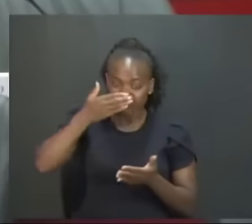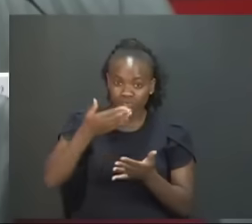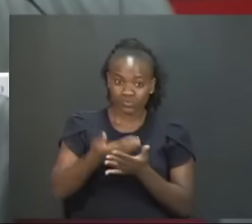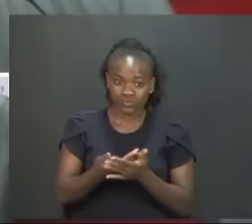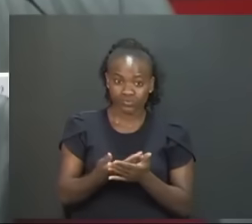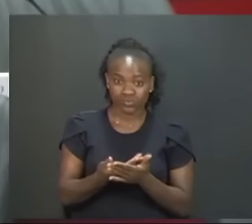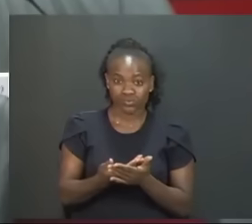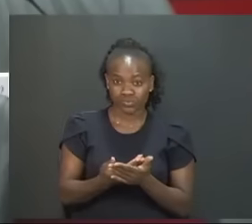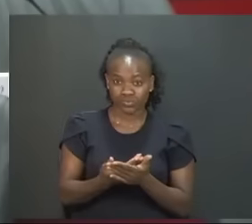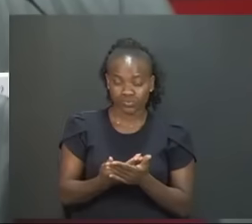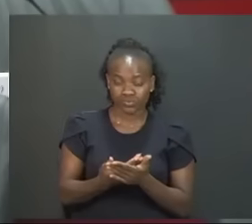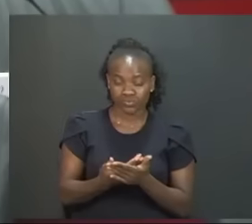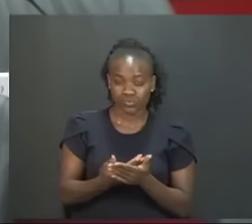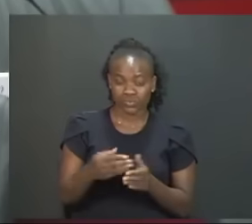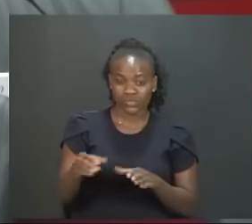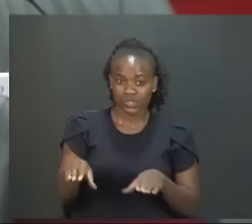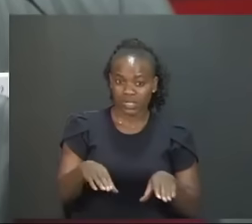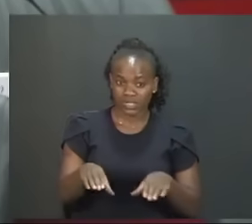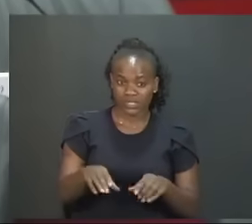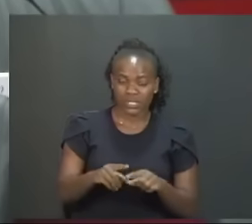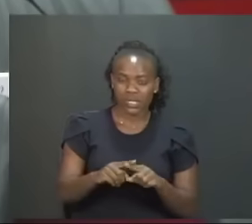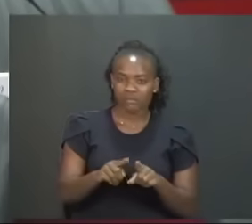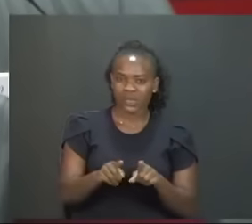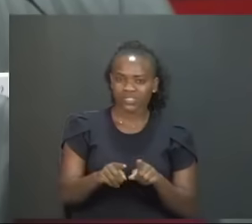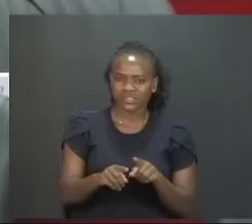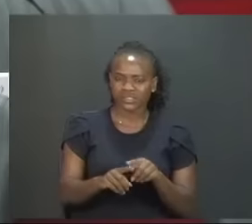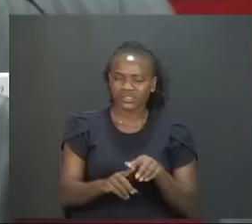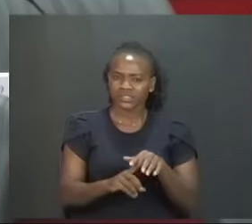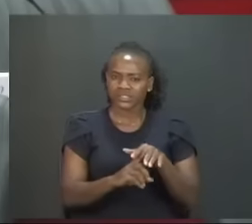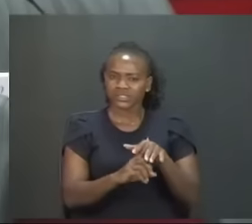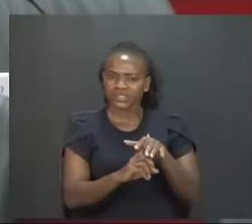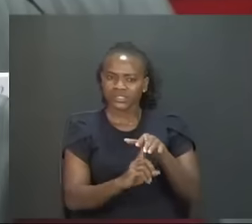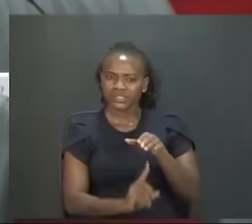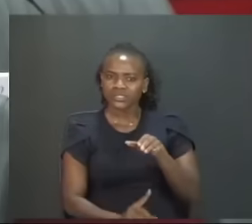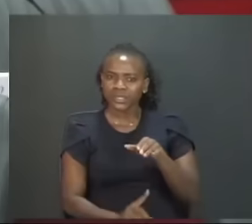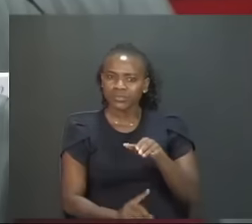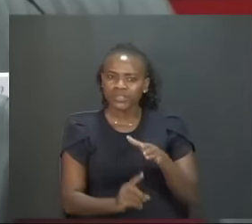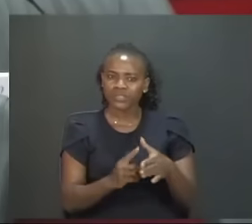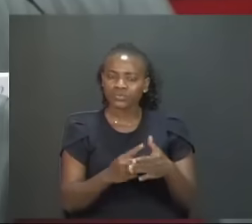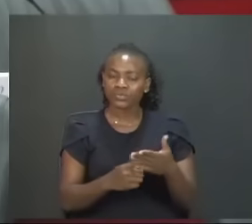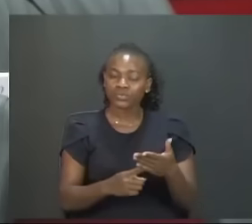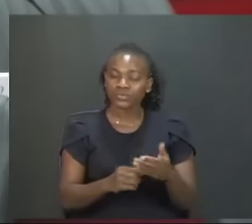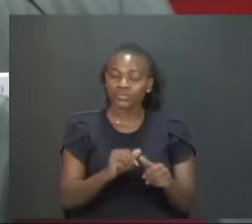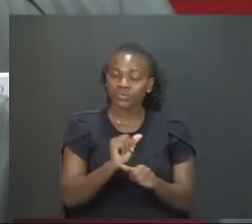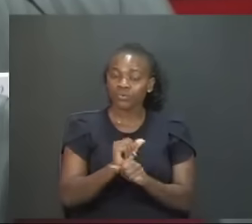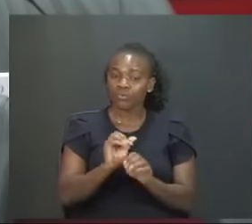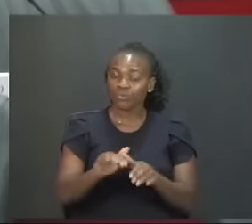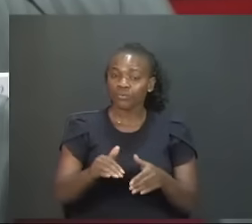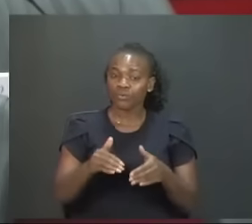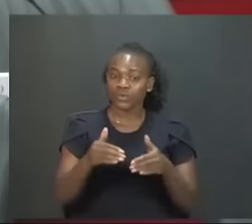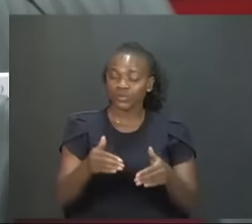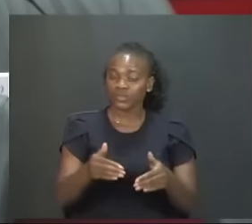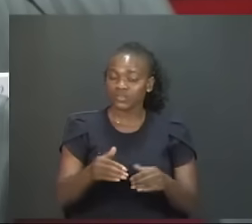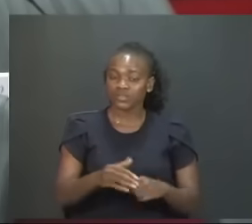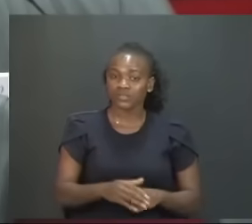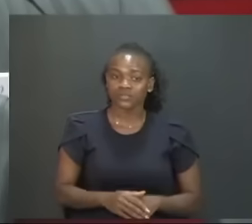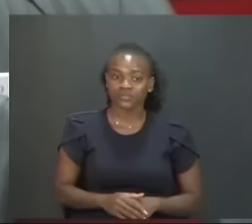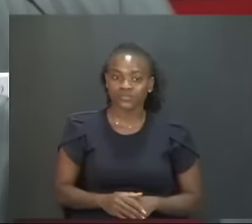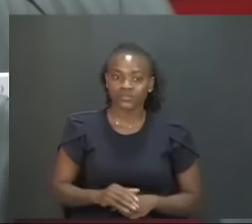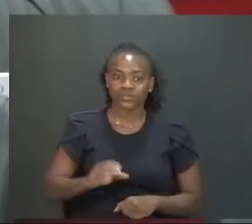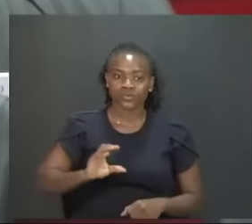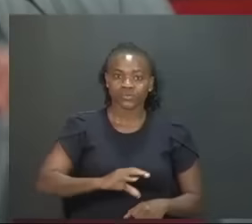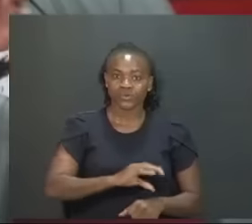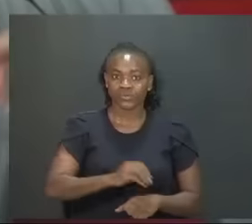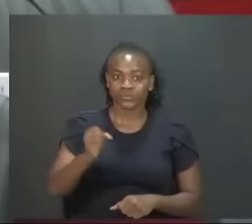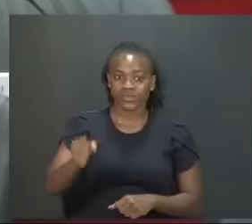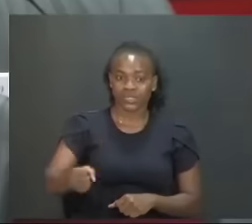But missing is the referral to the committee on the appointments,